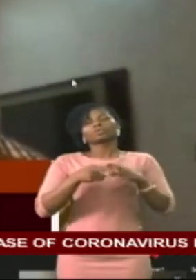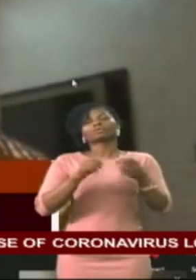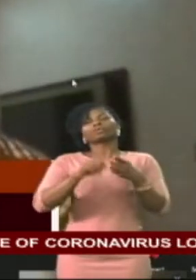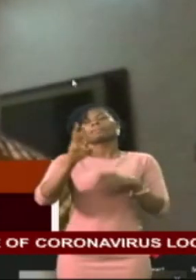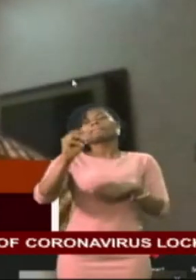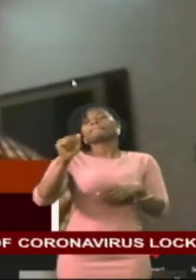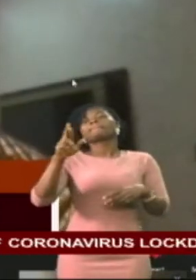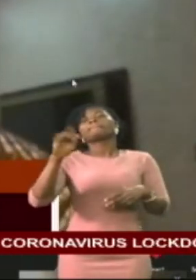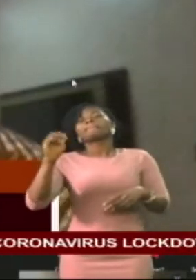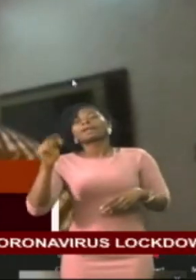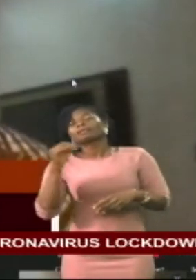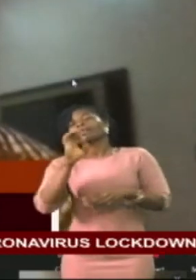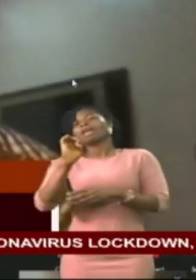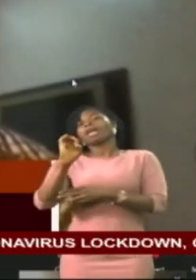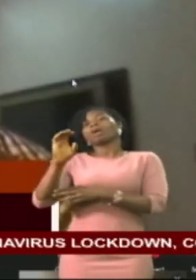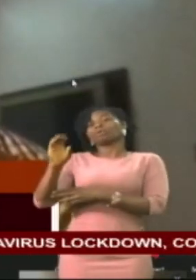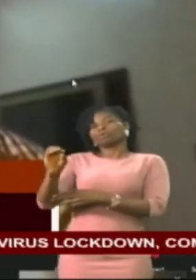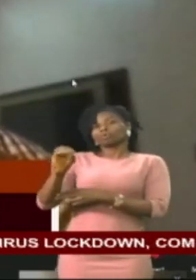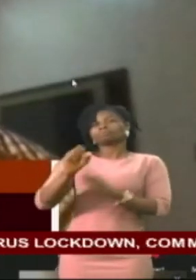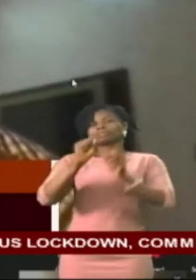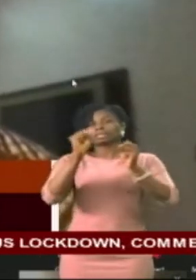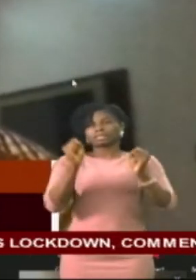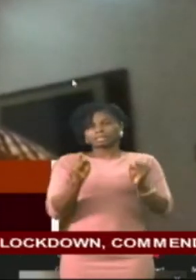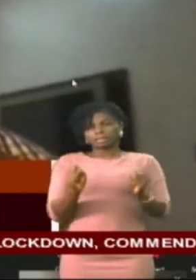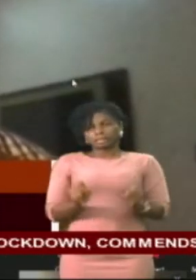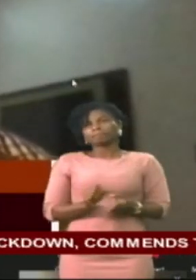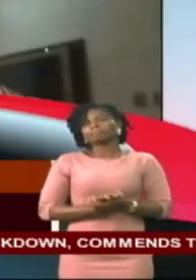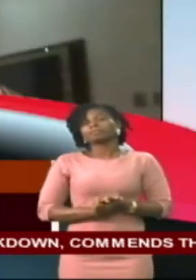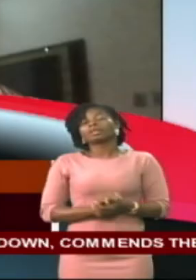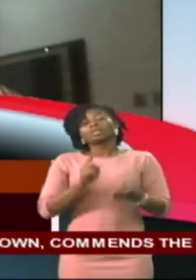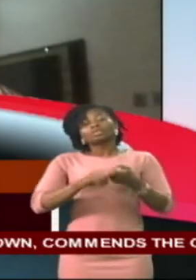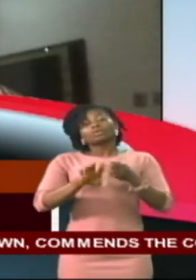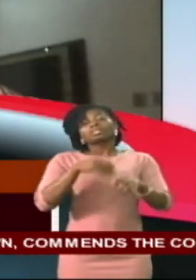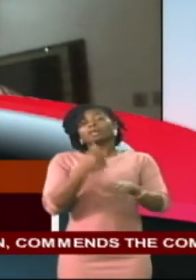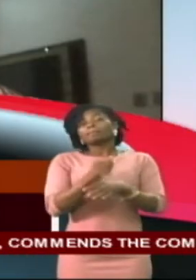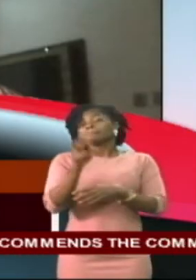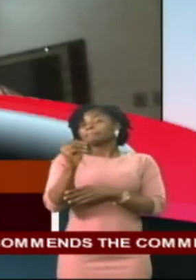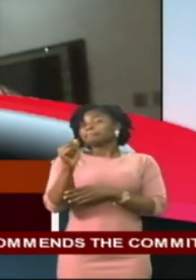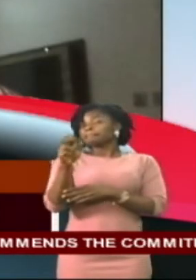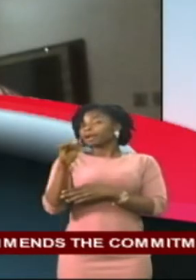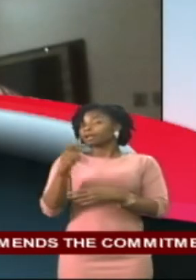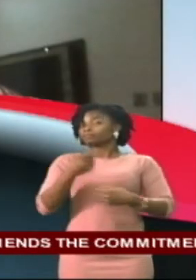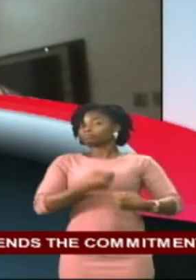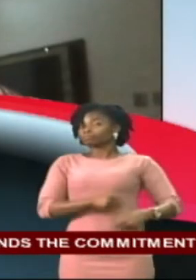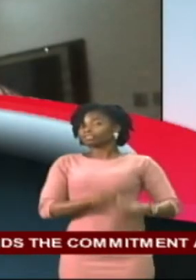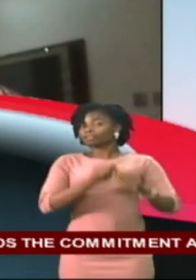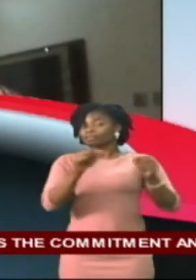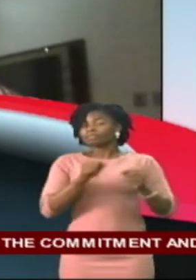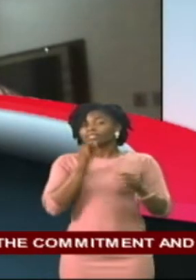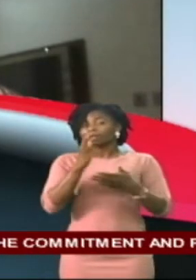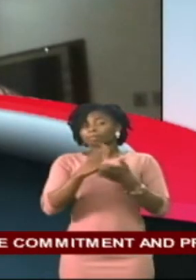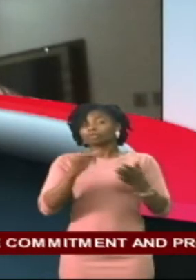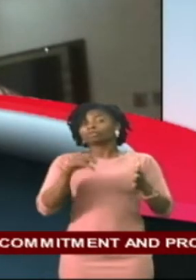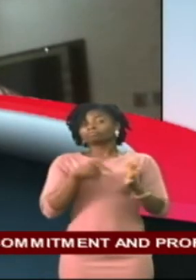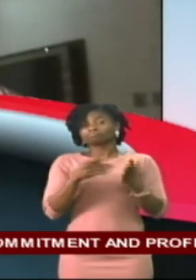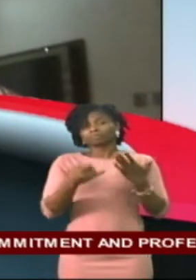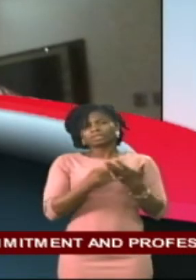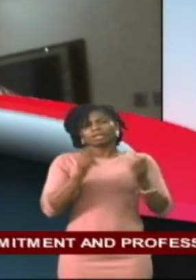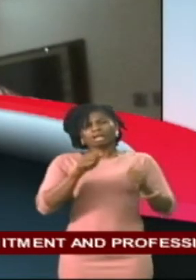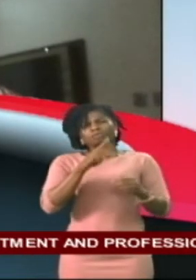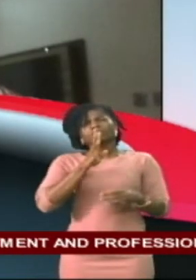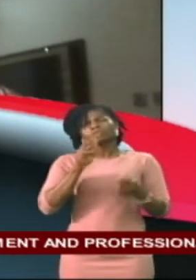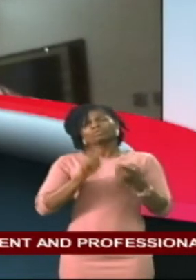the mangrove ecosystem themselves. So establishing marine protected areas is part of the restoration project. Can you